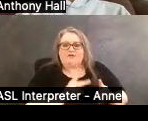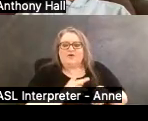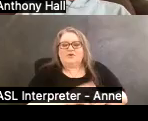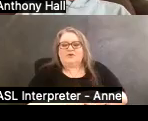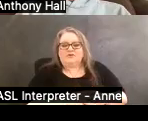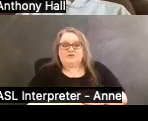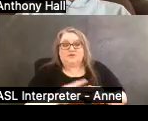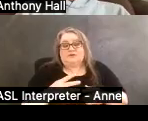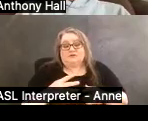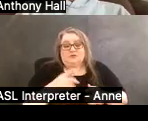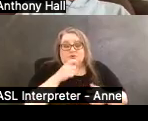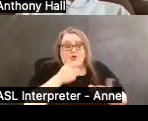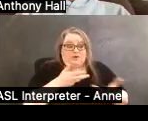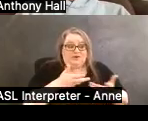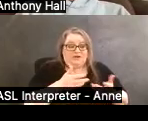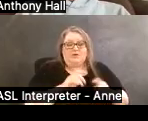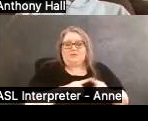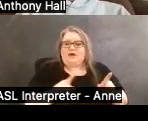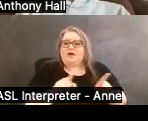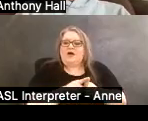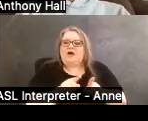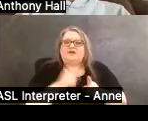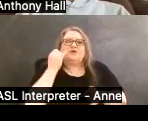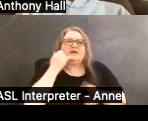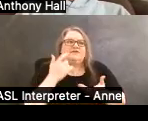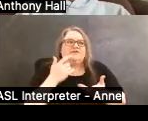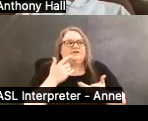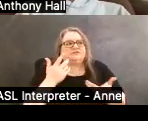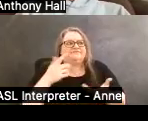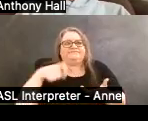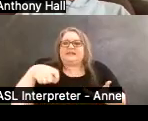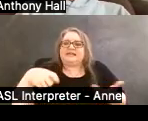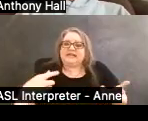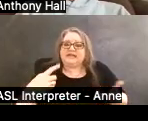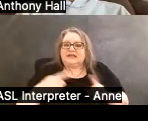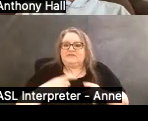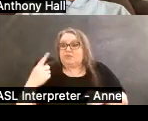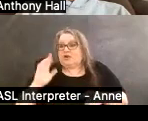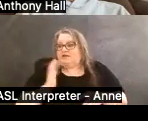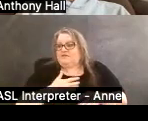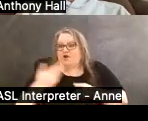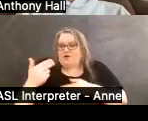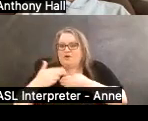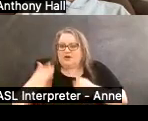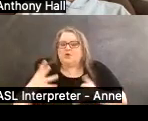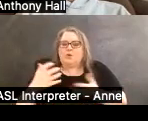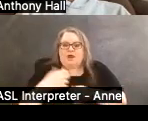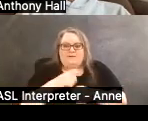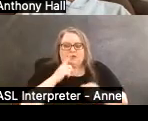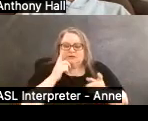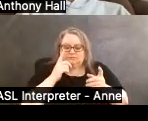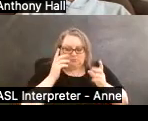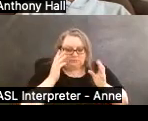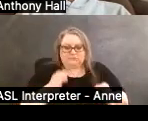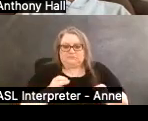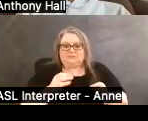dealing with, but also if there's, for instance, like a need from one of our participants, we want to be absolutely certain of